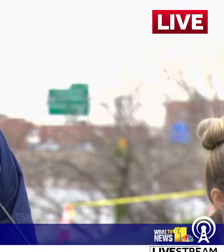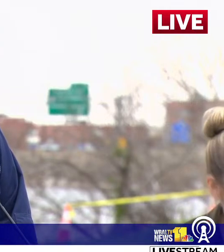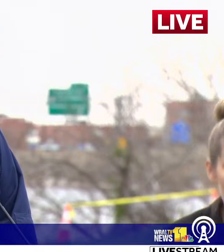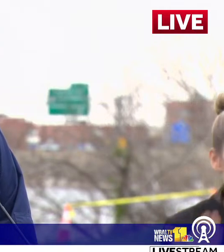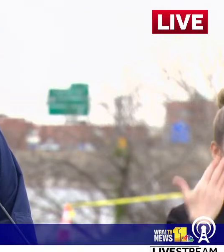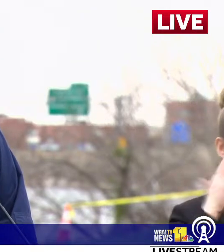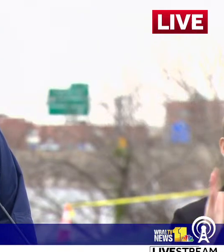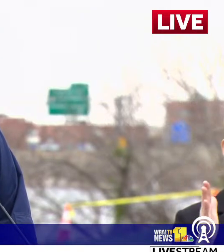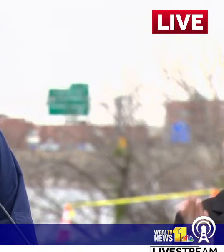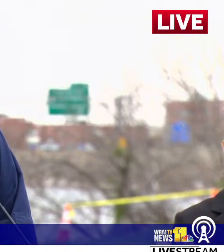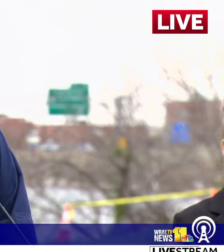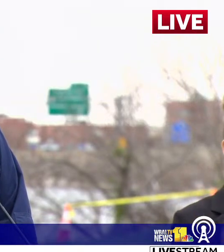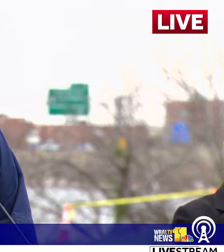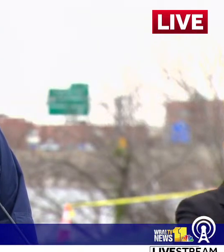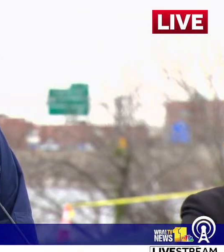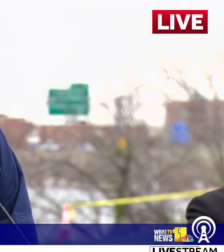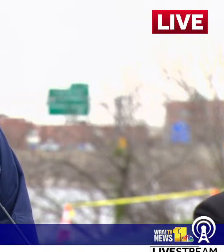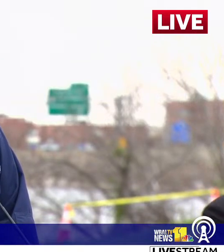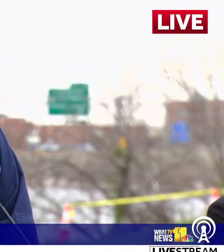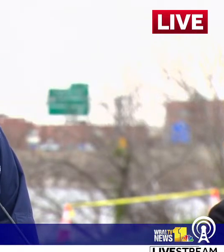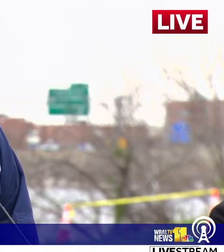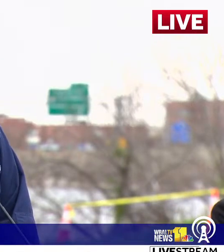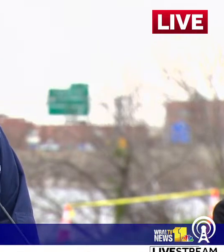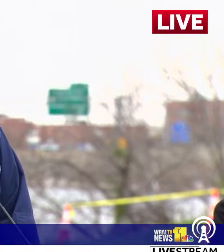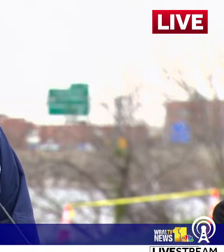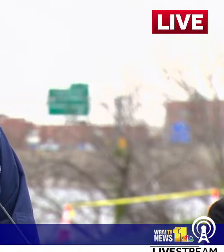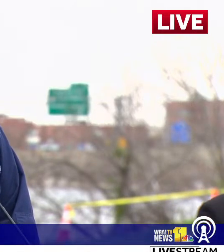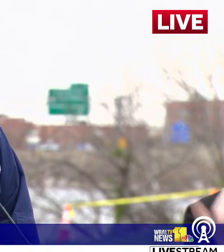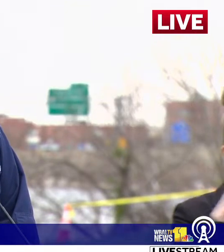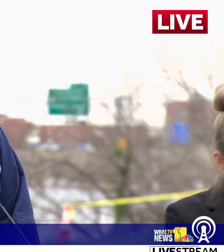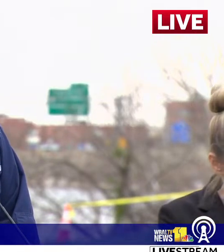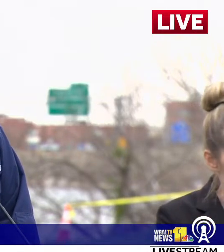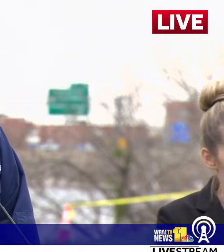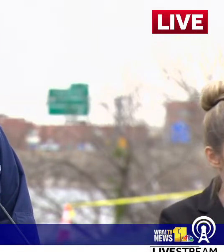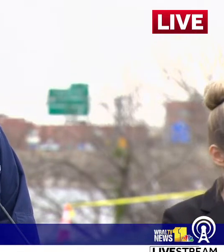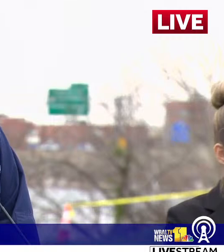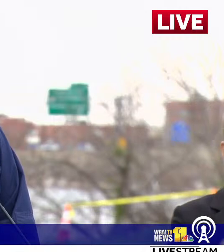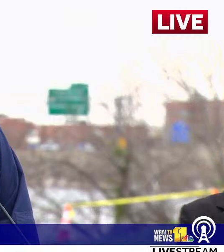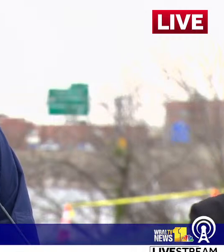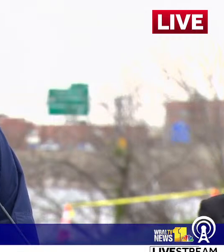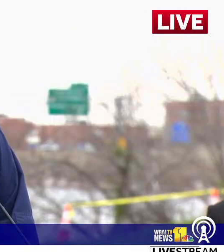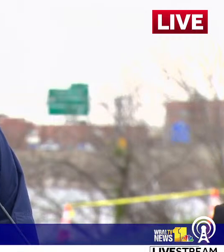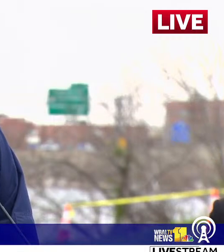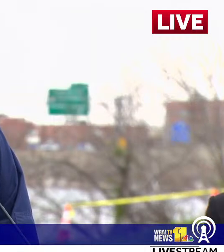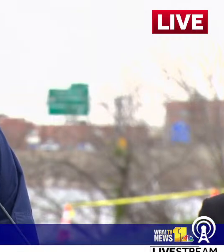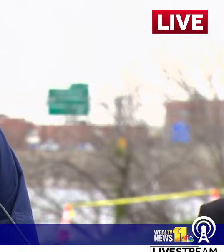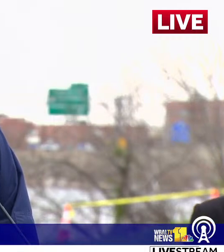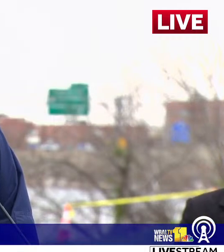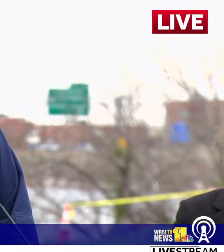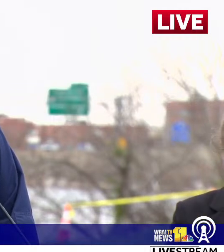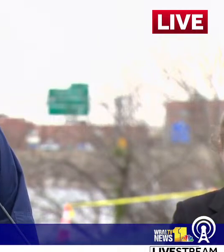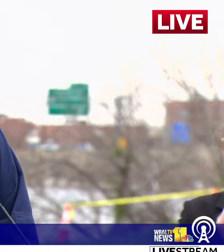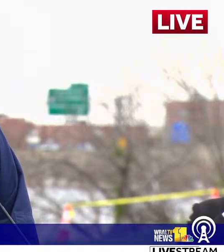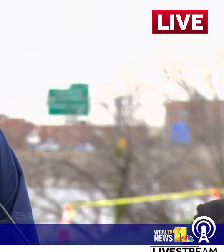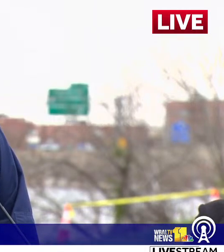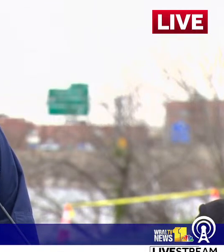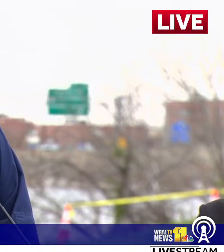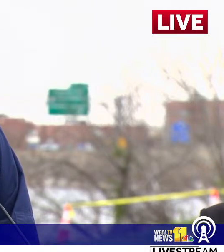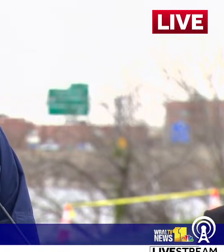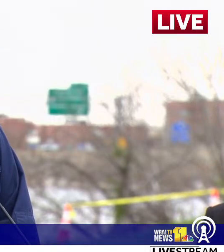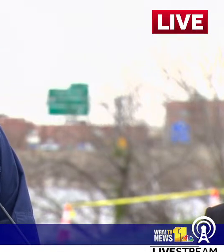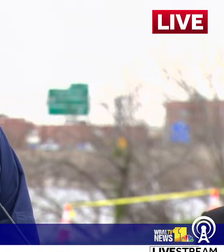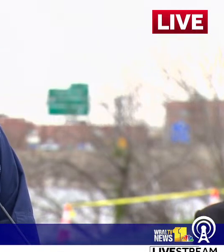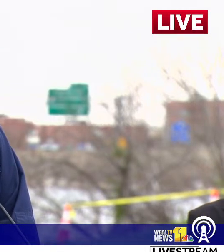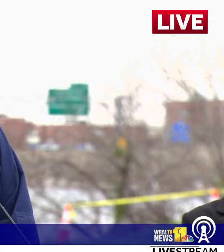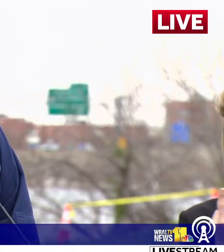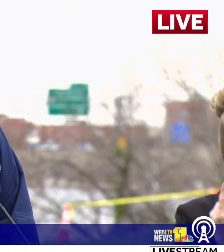so every time you do this, you occasionally encounter challenges, and you got to work around those when you do. And so we're going to do